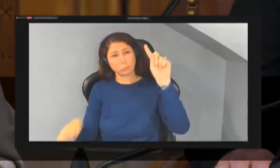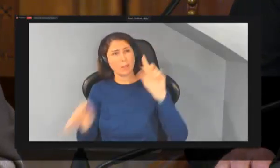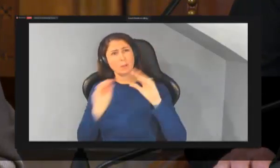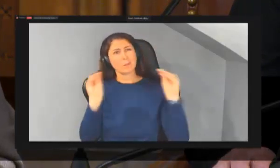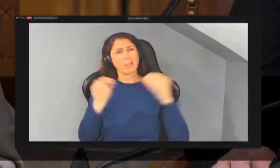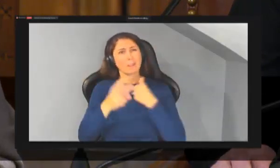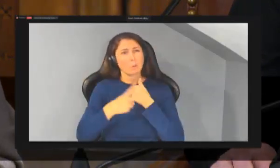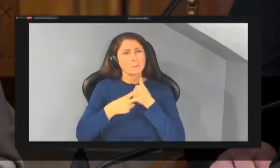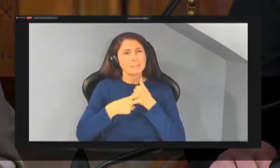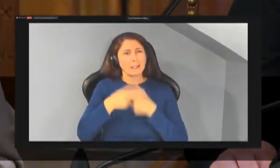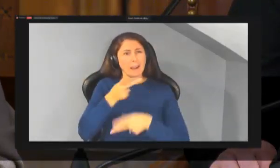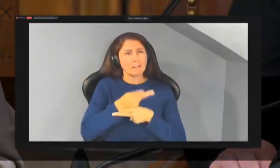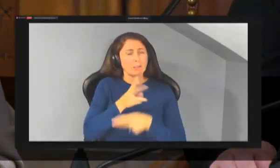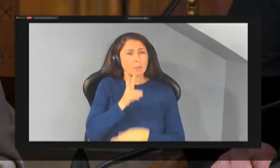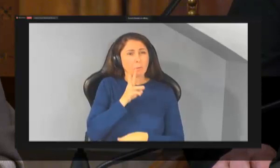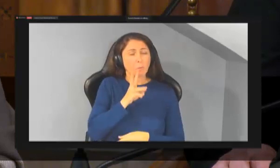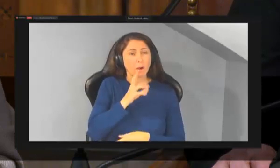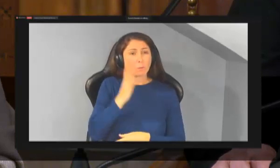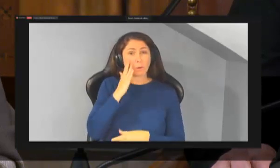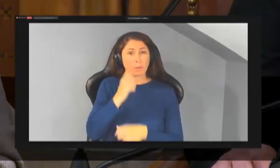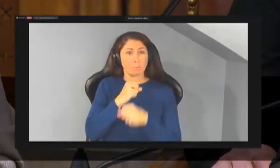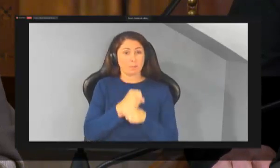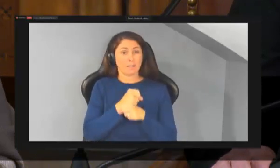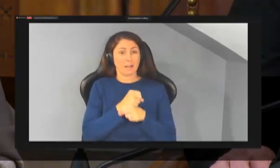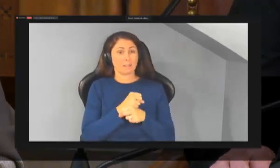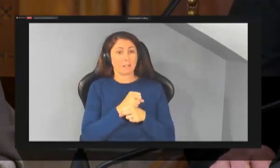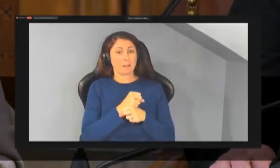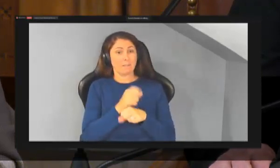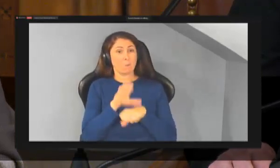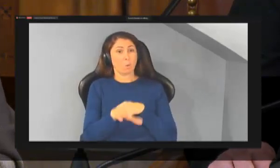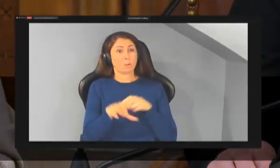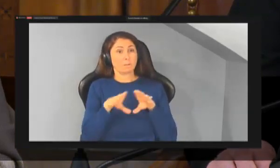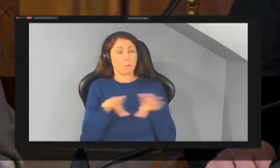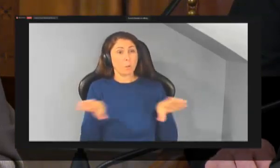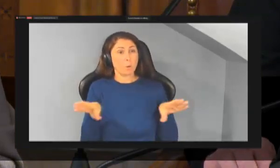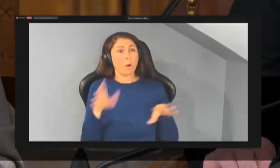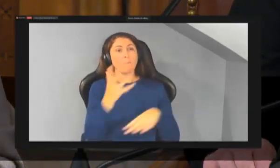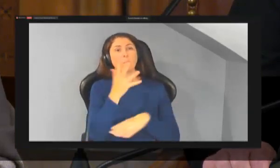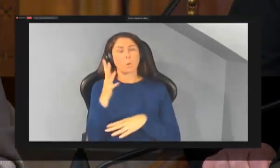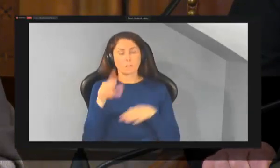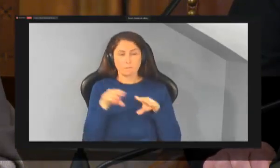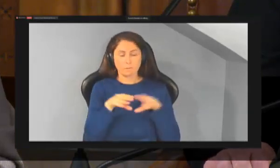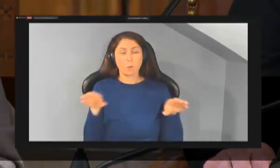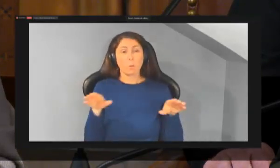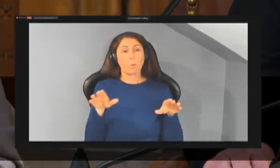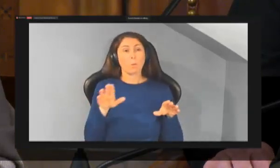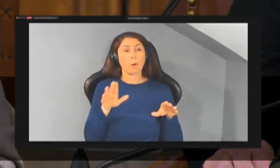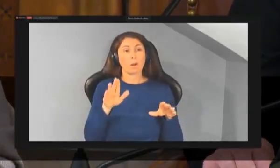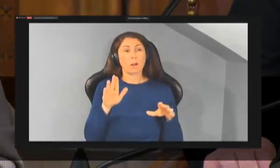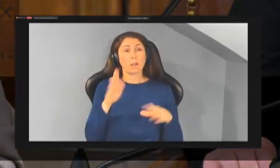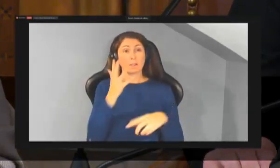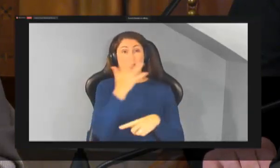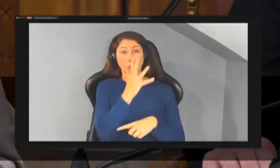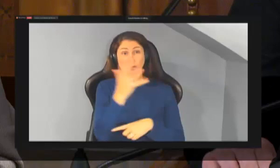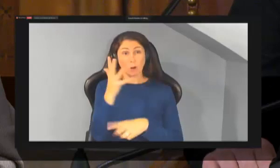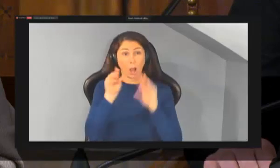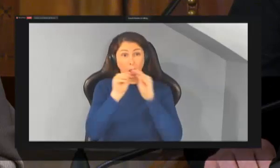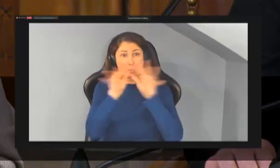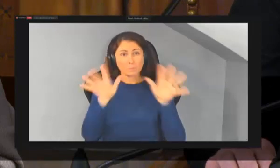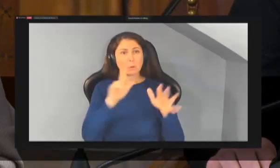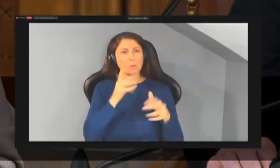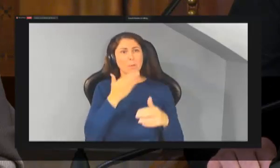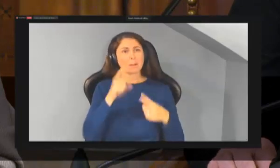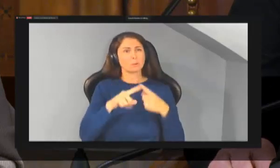protective forest floor and the native shrubs and trees are the best things for retaining our stormwater. And